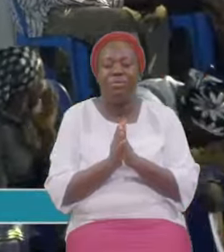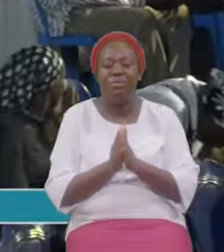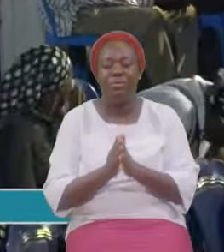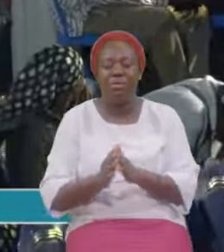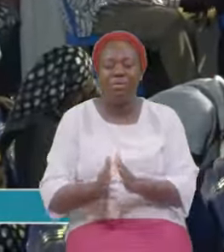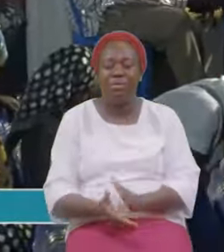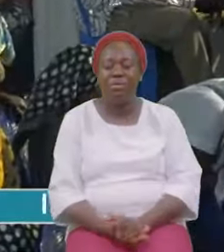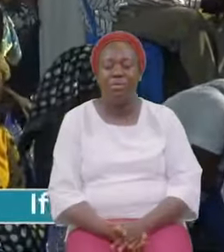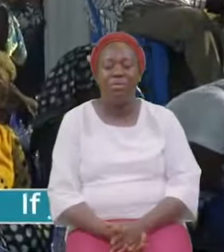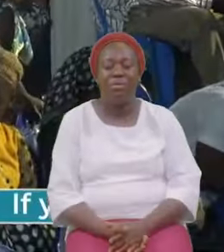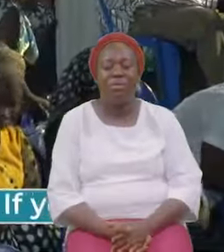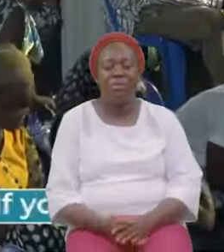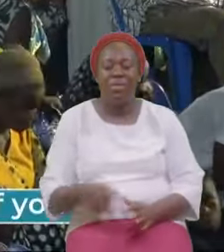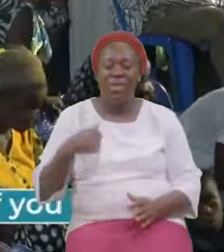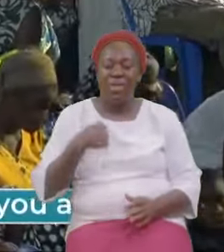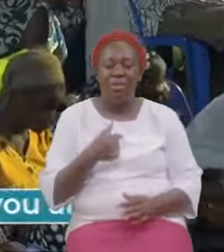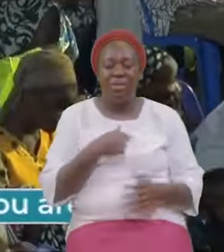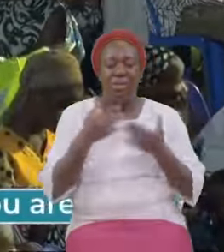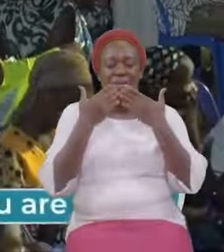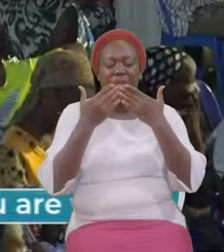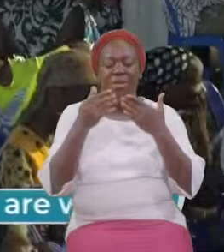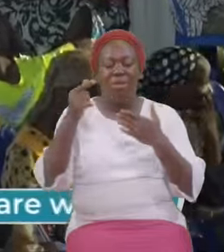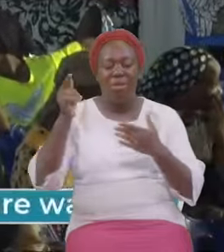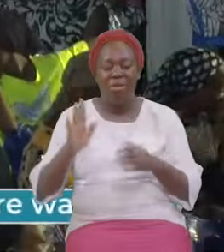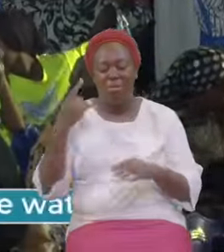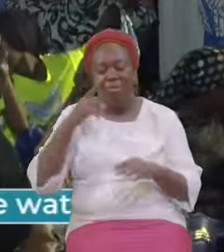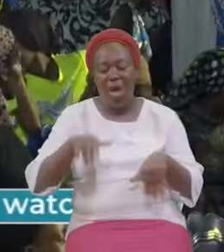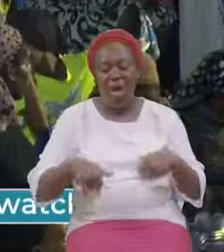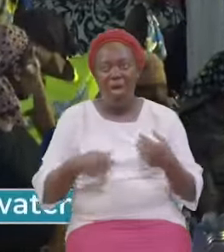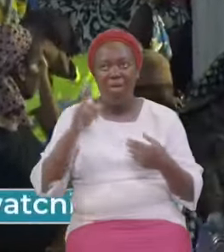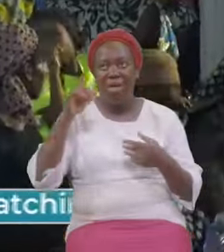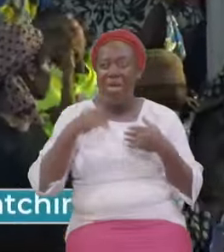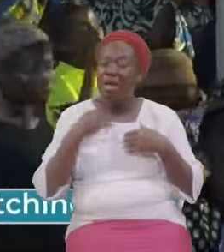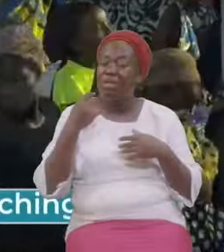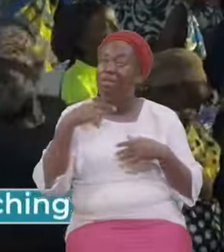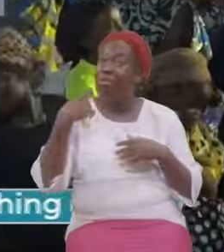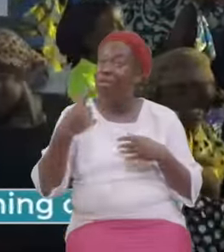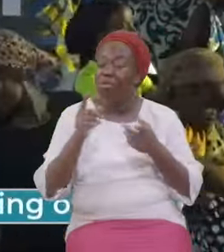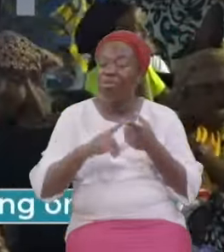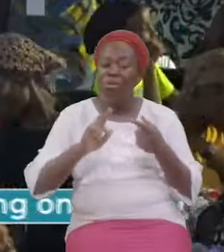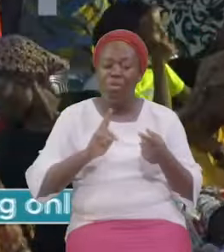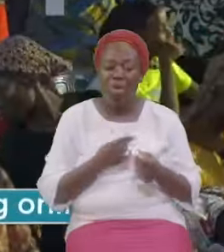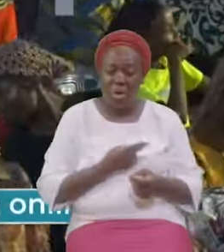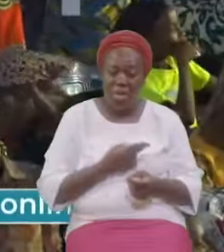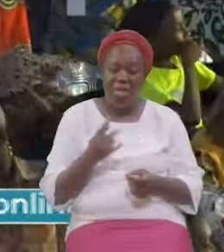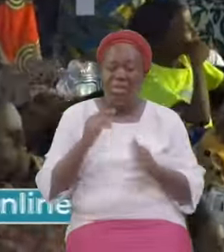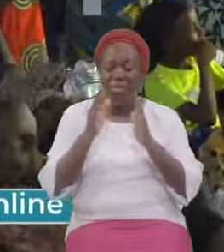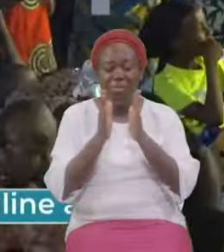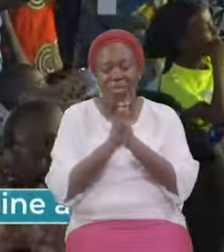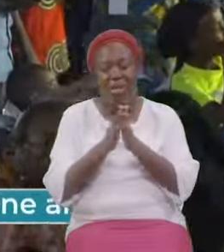We thank God for the way God has spoken to us and the prayer of his servant leading us to